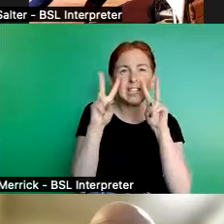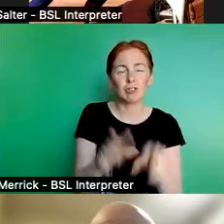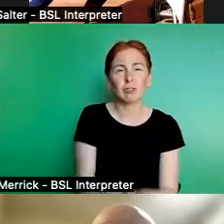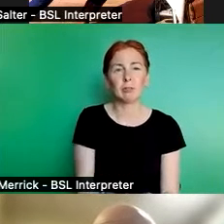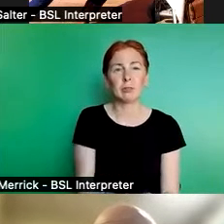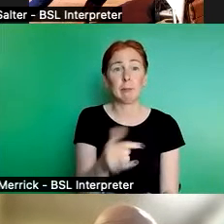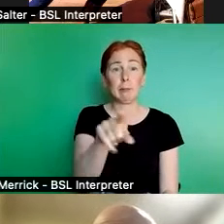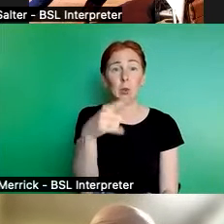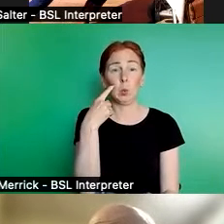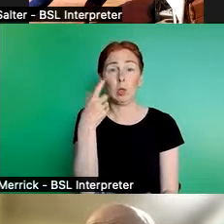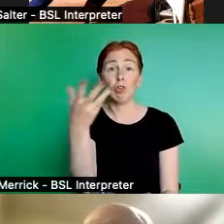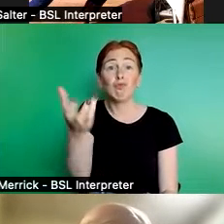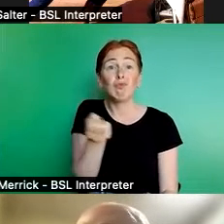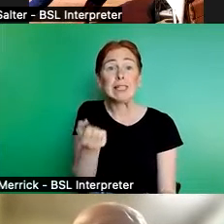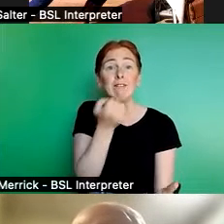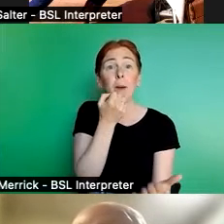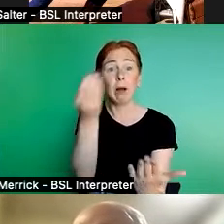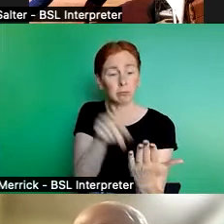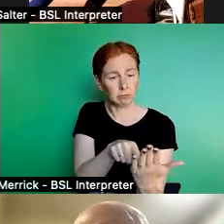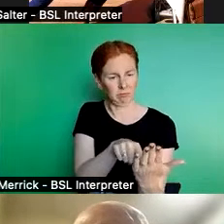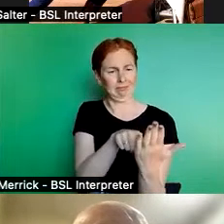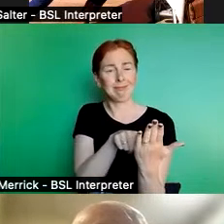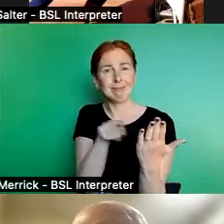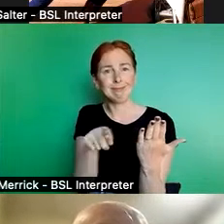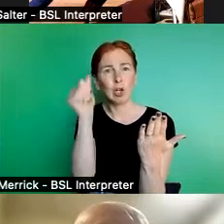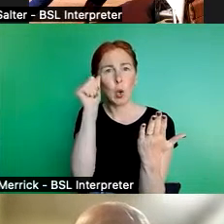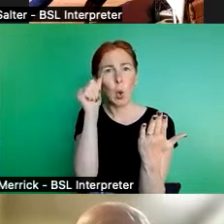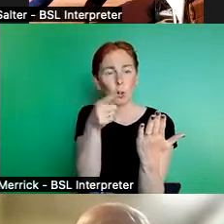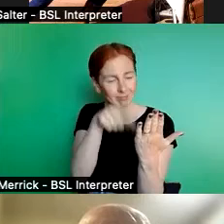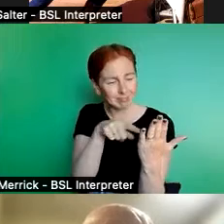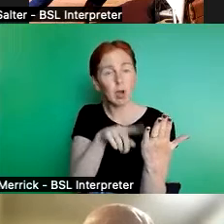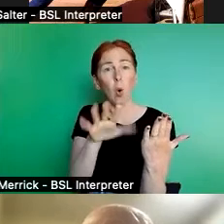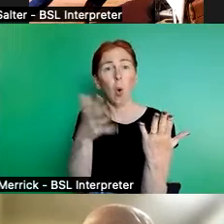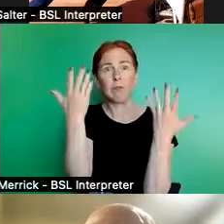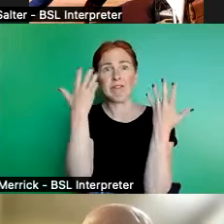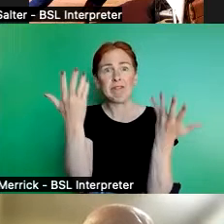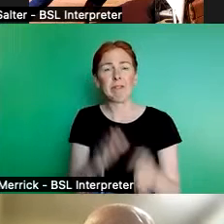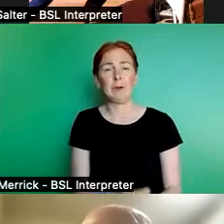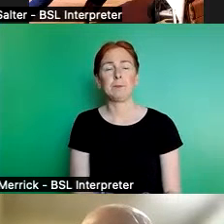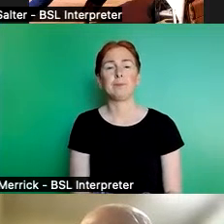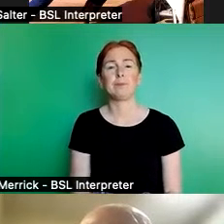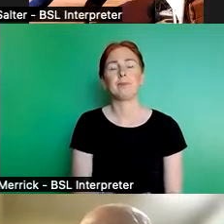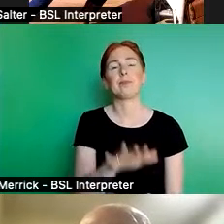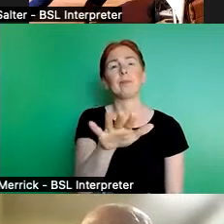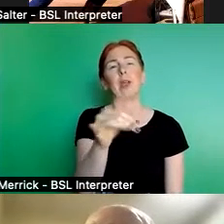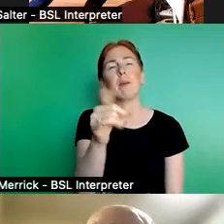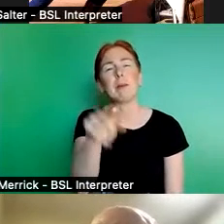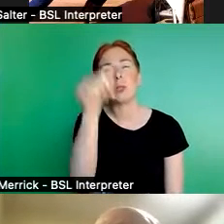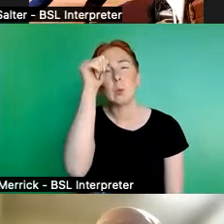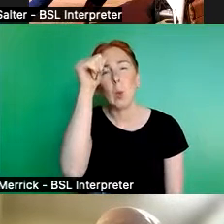means. So the one you're probably all familiar with, because it's always in the films, is your child's got 20/20